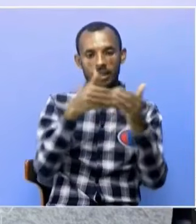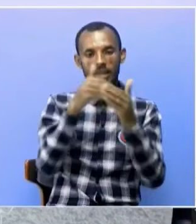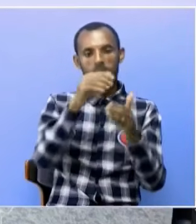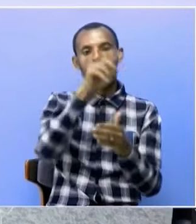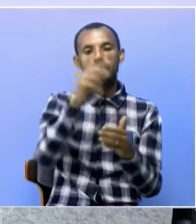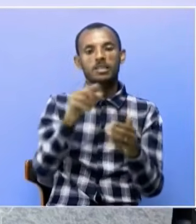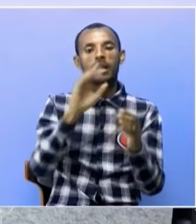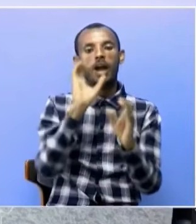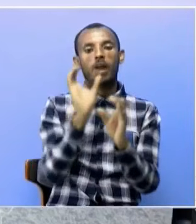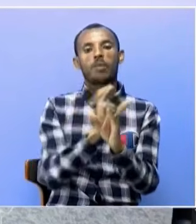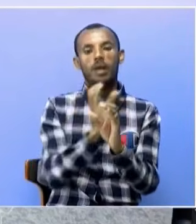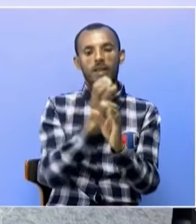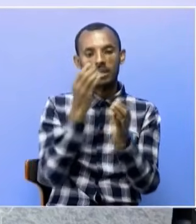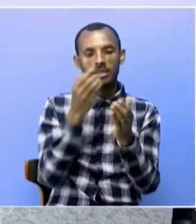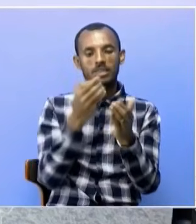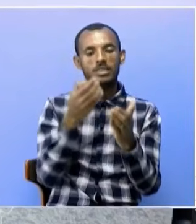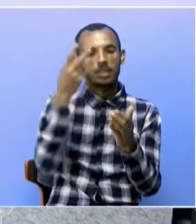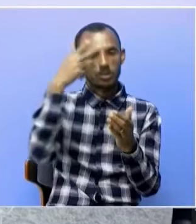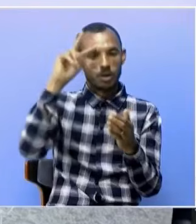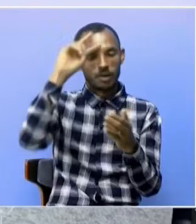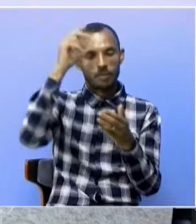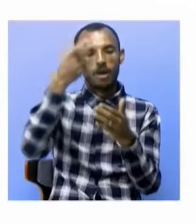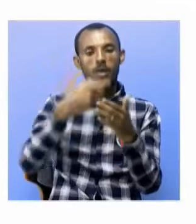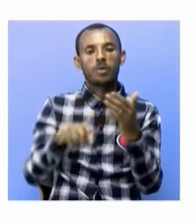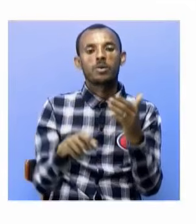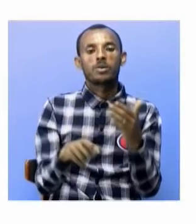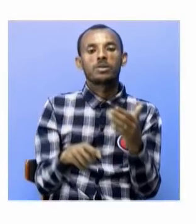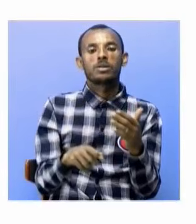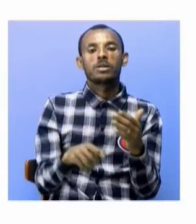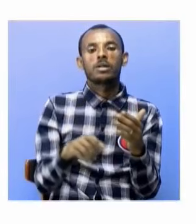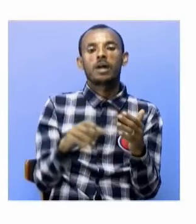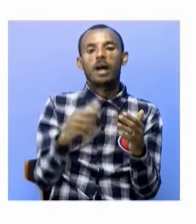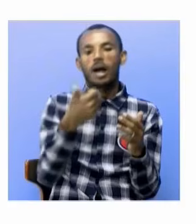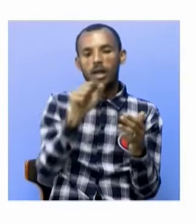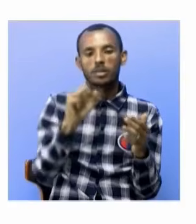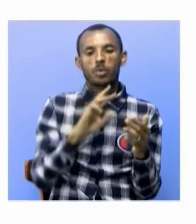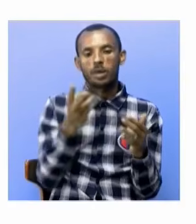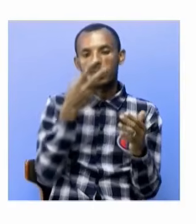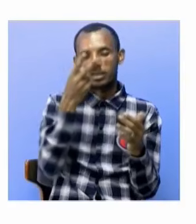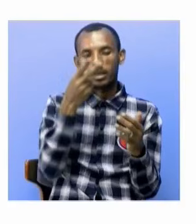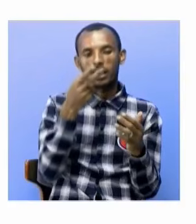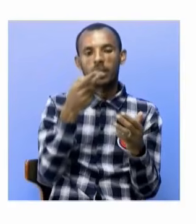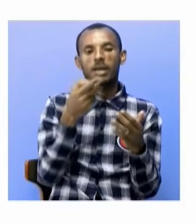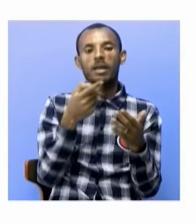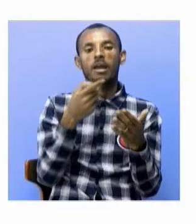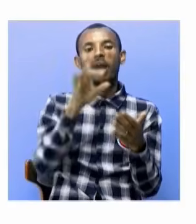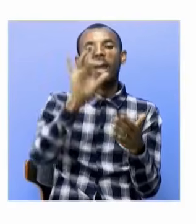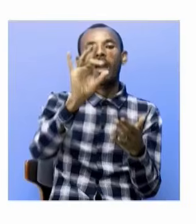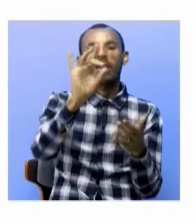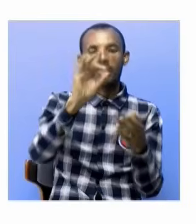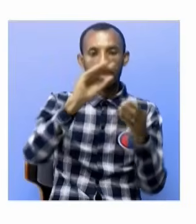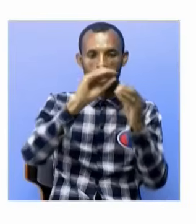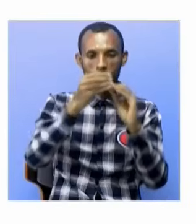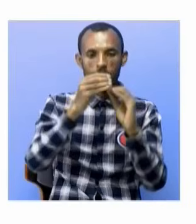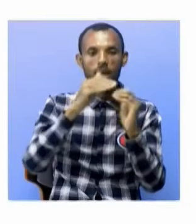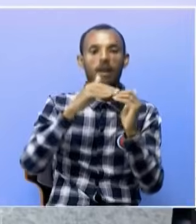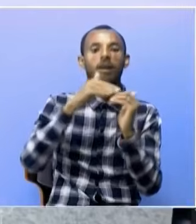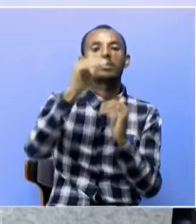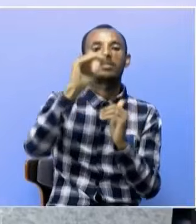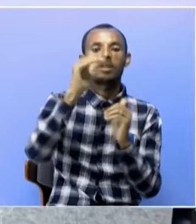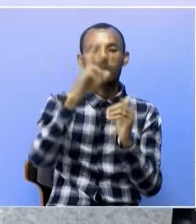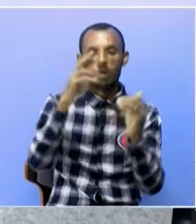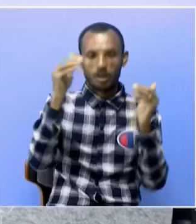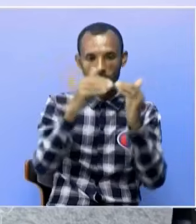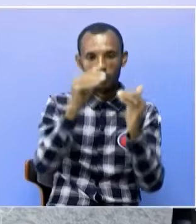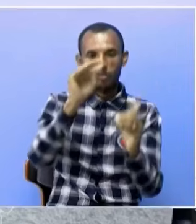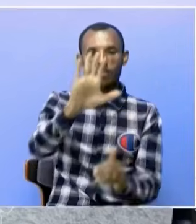and calculate the squared values. So as you can see here, 8 is a number greater than or equals to